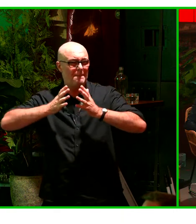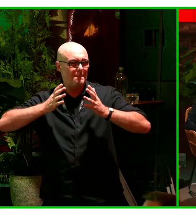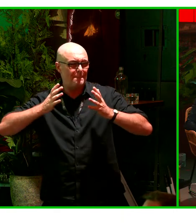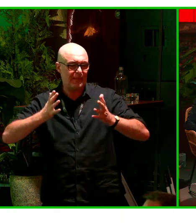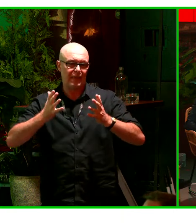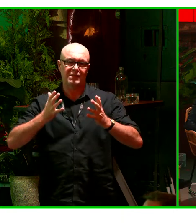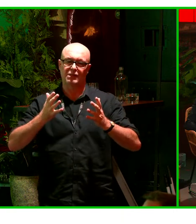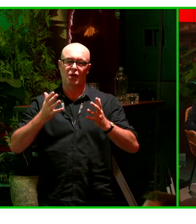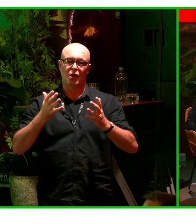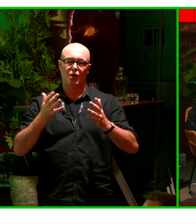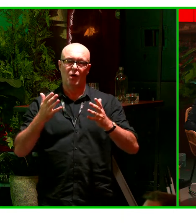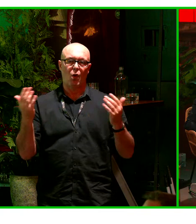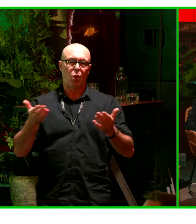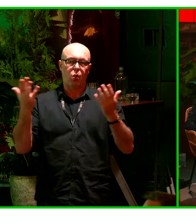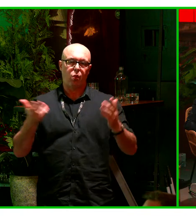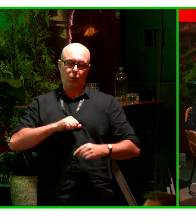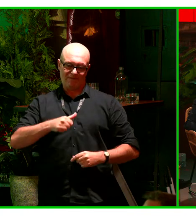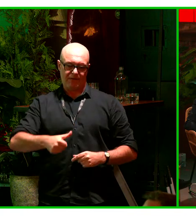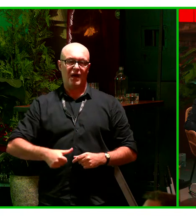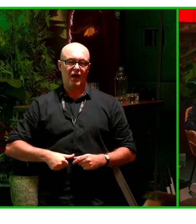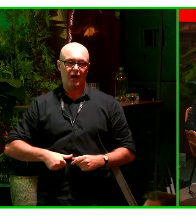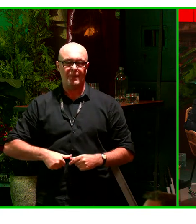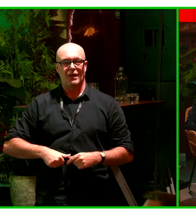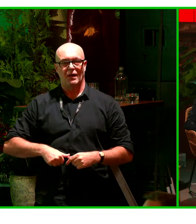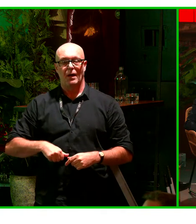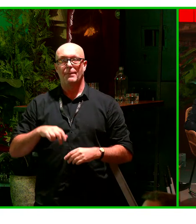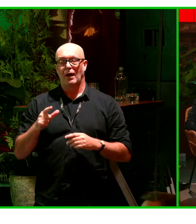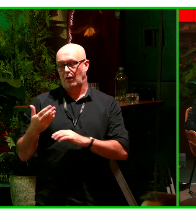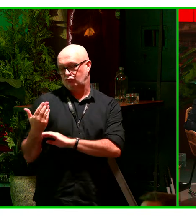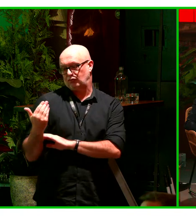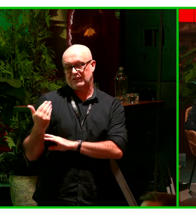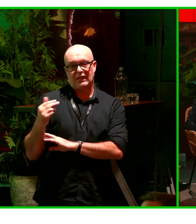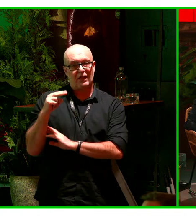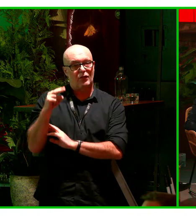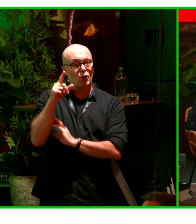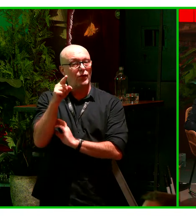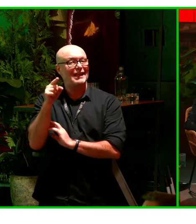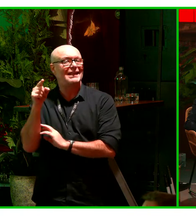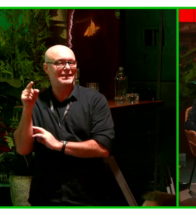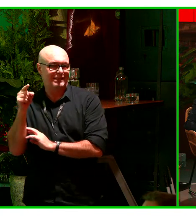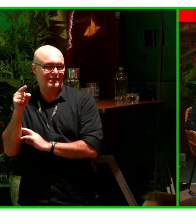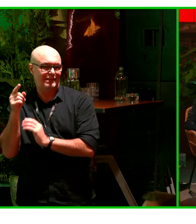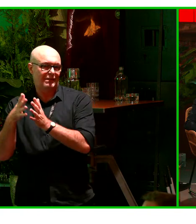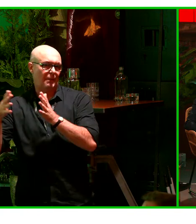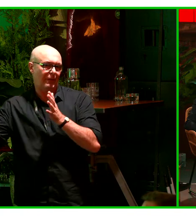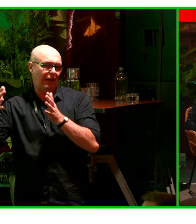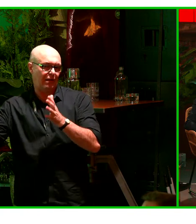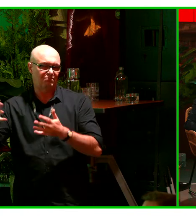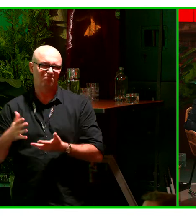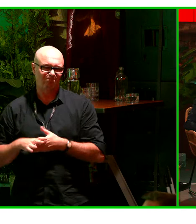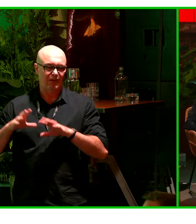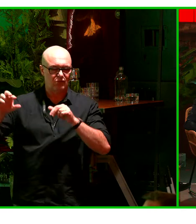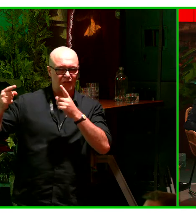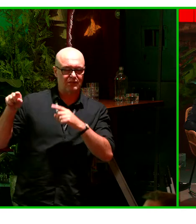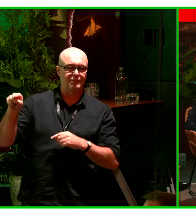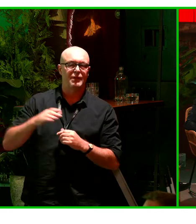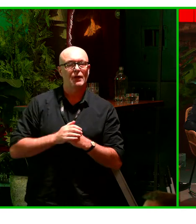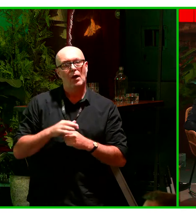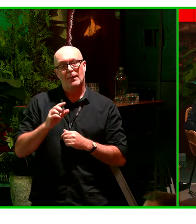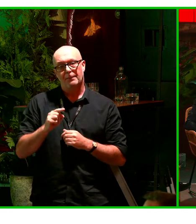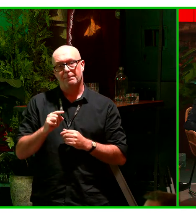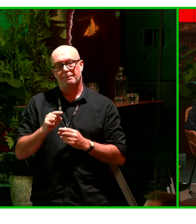afraid to say the Northeast have managed to build a bigger one recently, so we must try and challenge them. And again, the point about